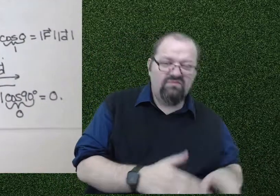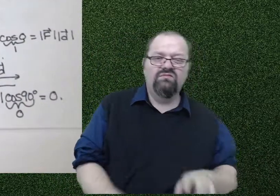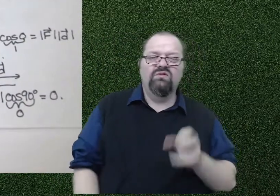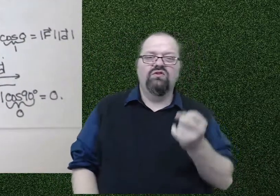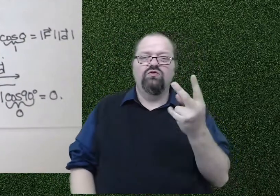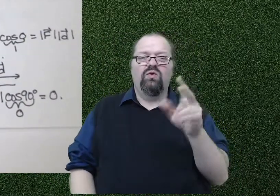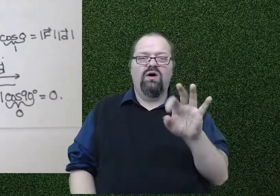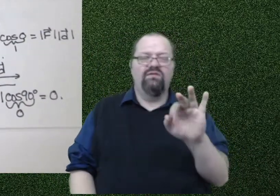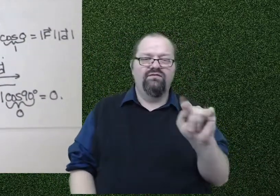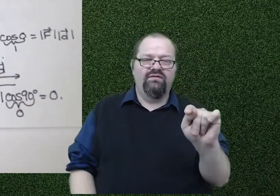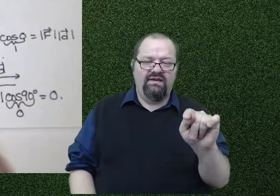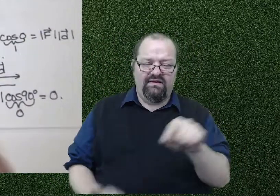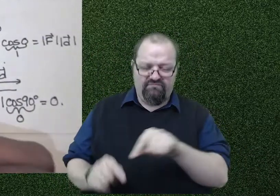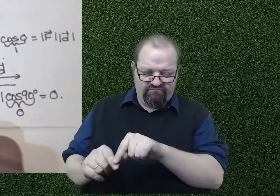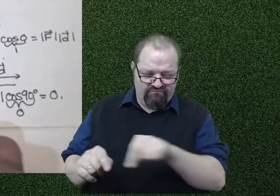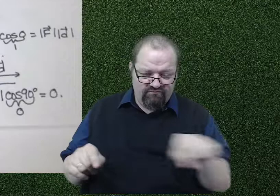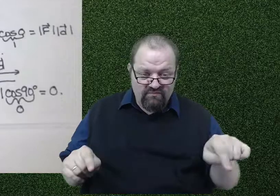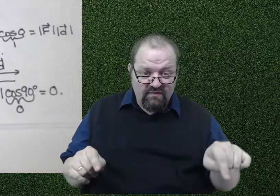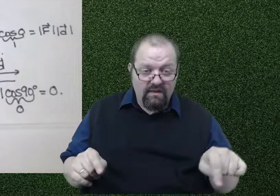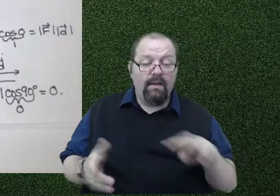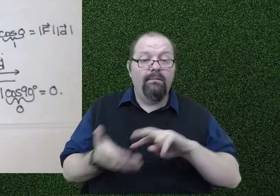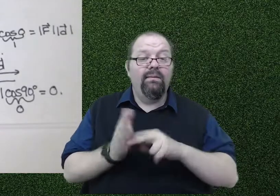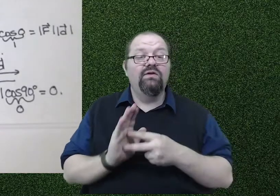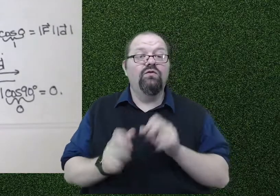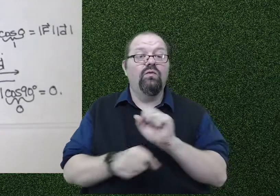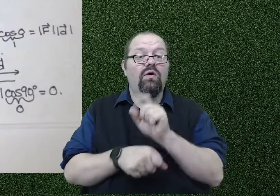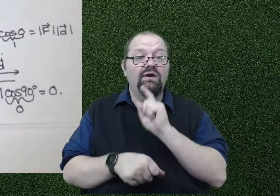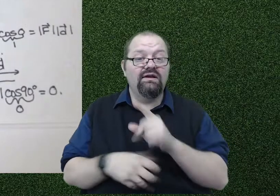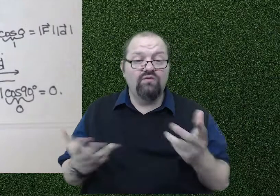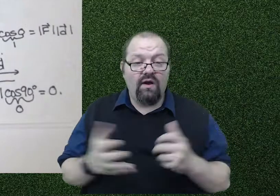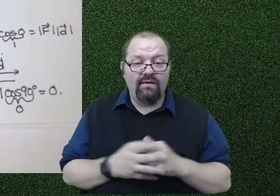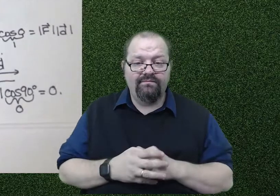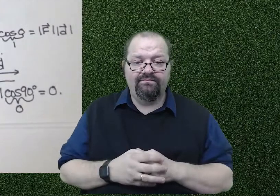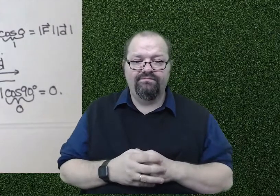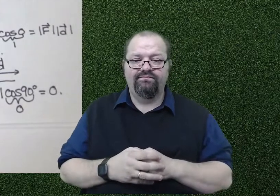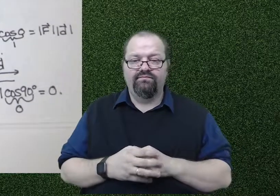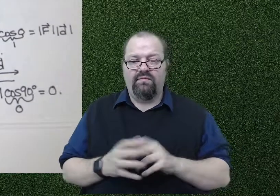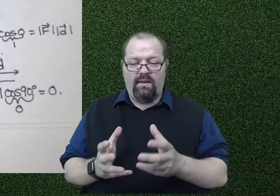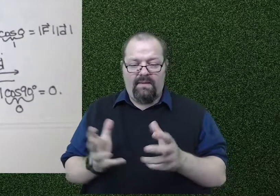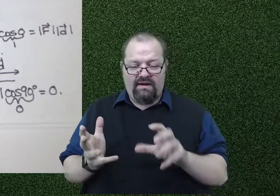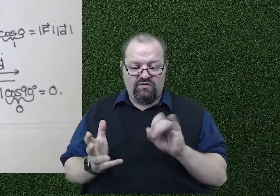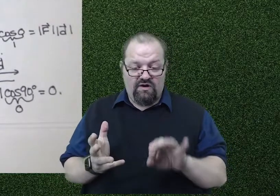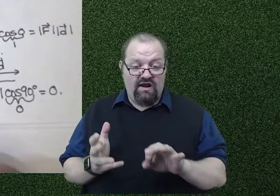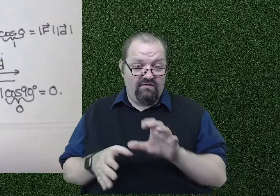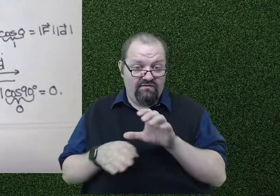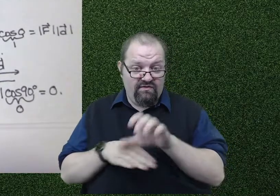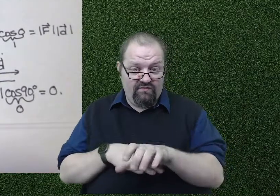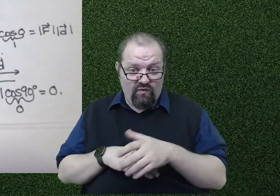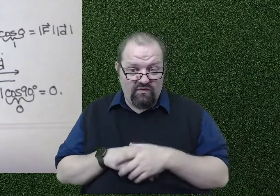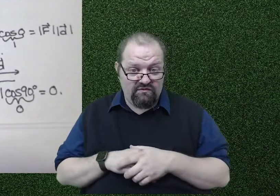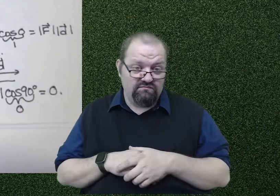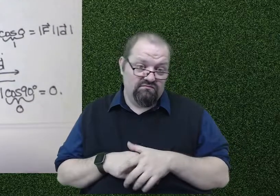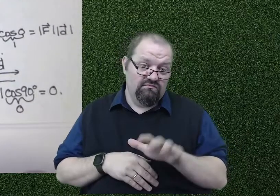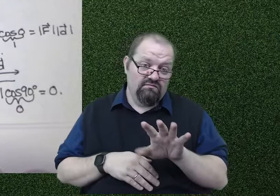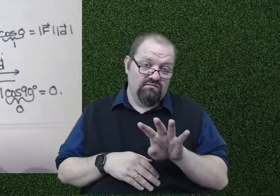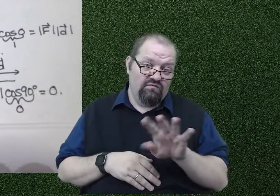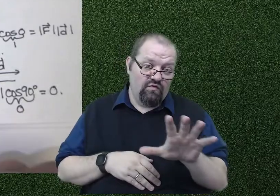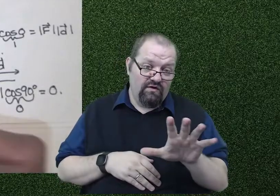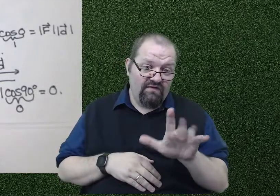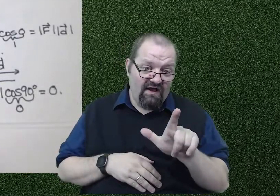Well, according to my formula, work is just the magnitude of the force, it's 45